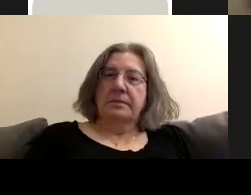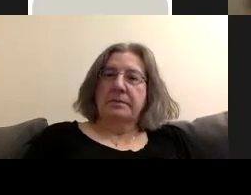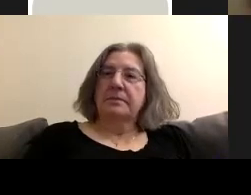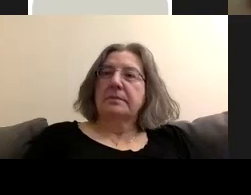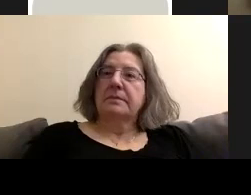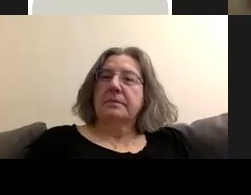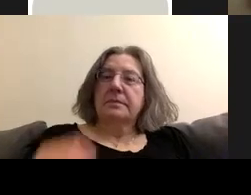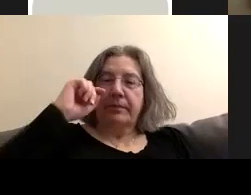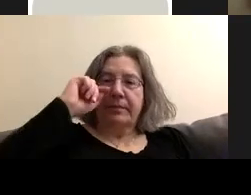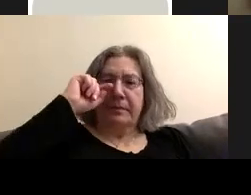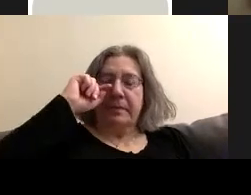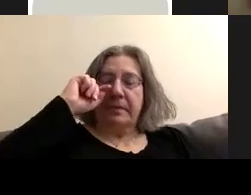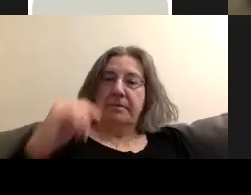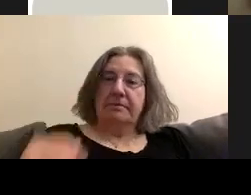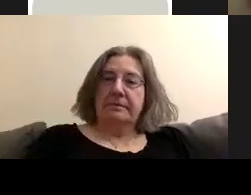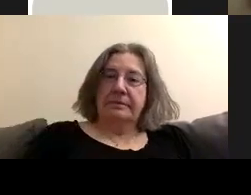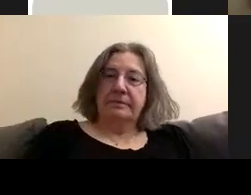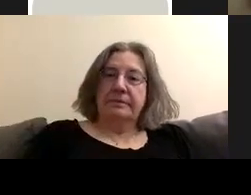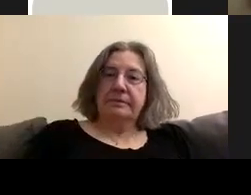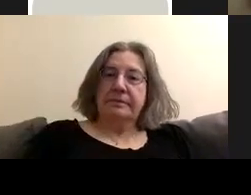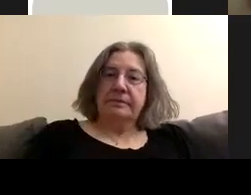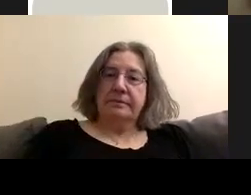I hear her, but somehow she can't hear me.